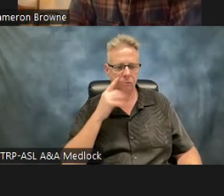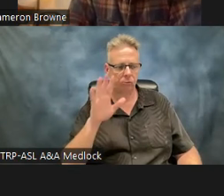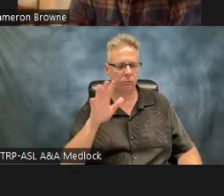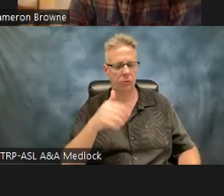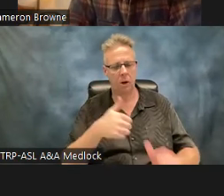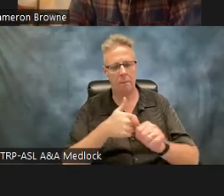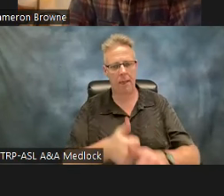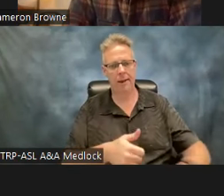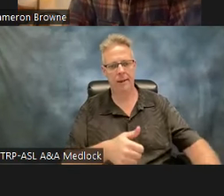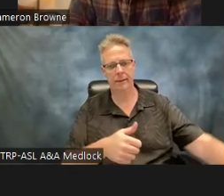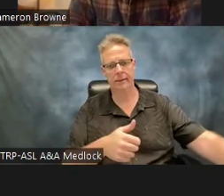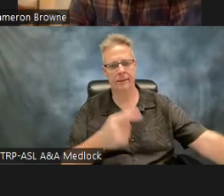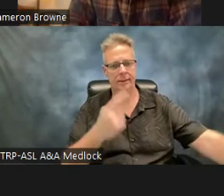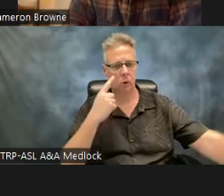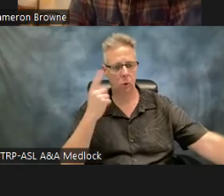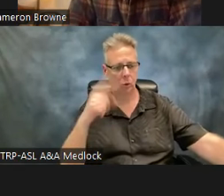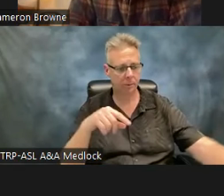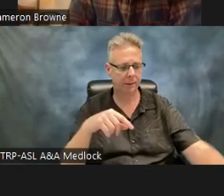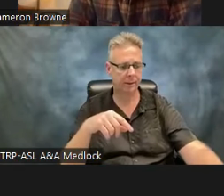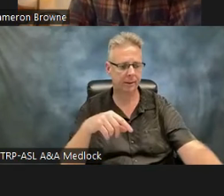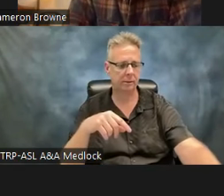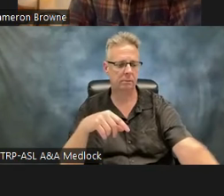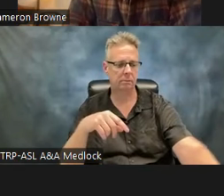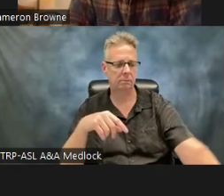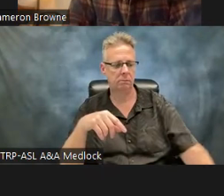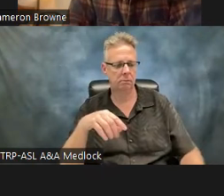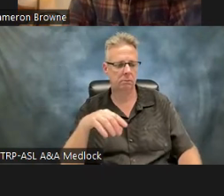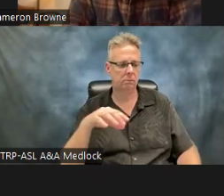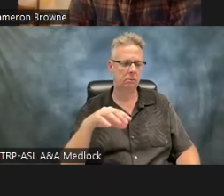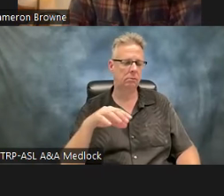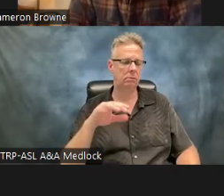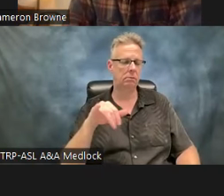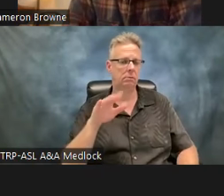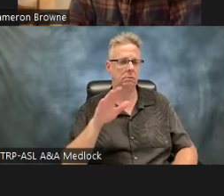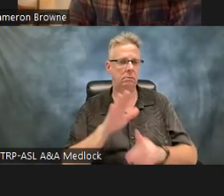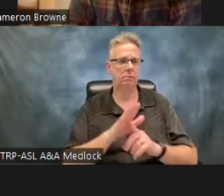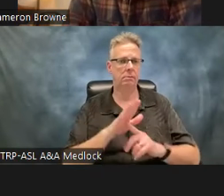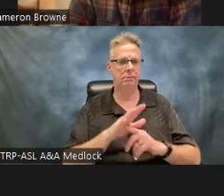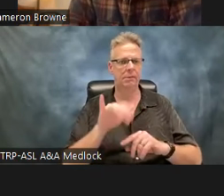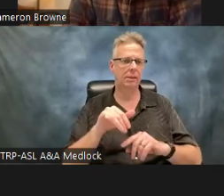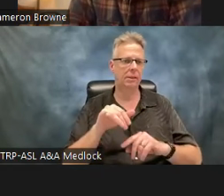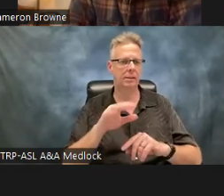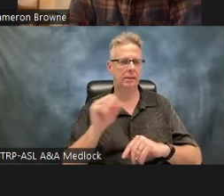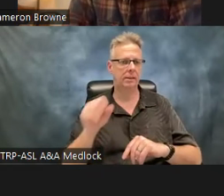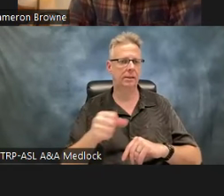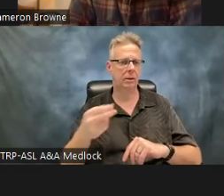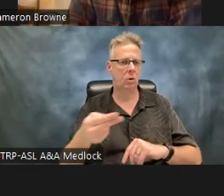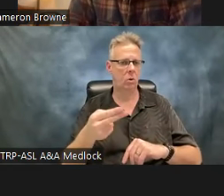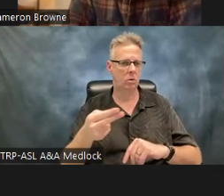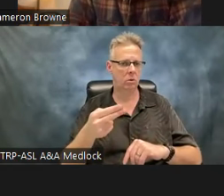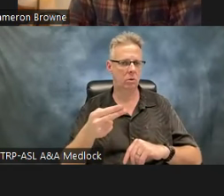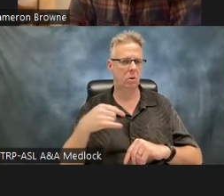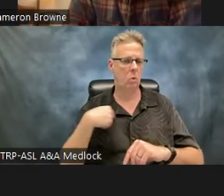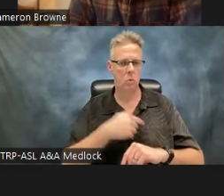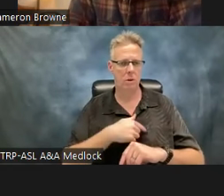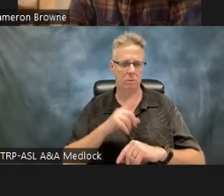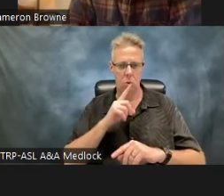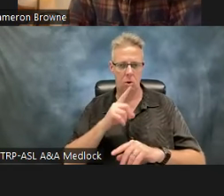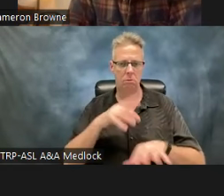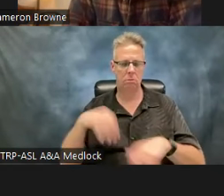compliance agreement, which is what are the stakeholders with whom we've been charged